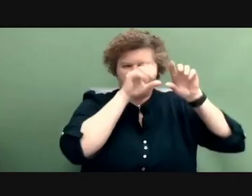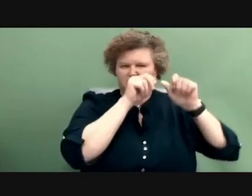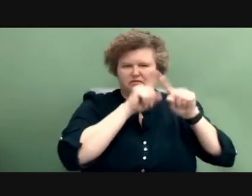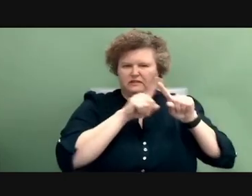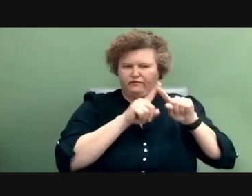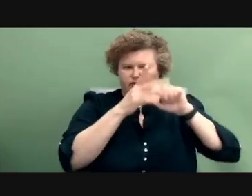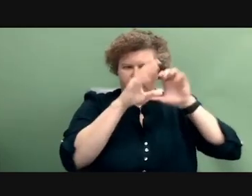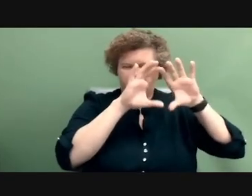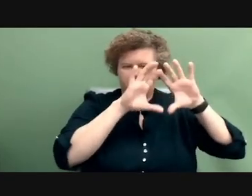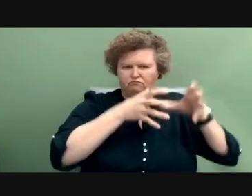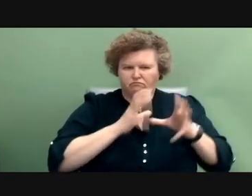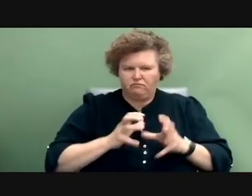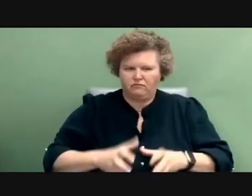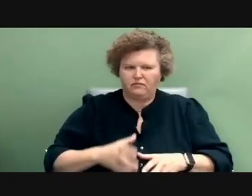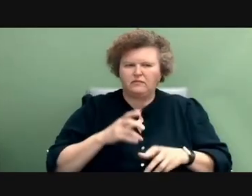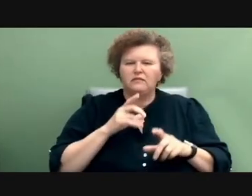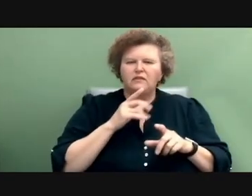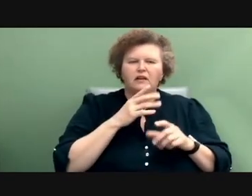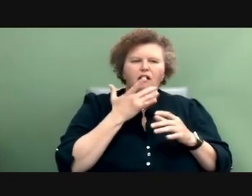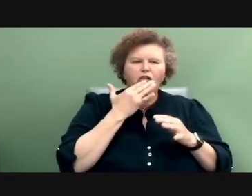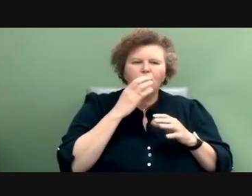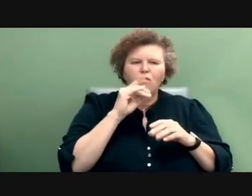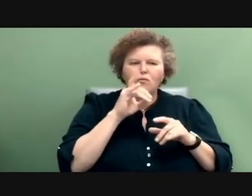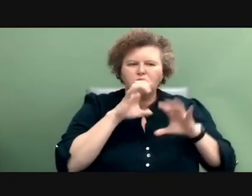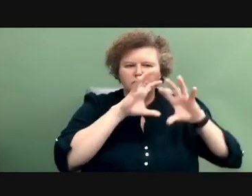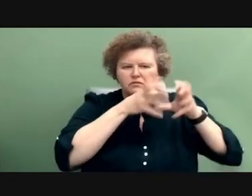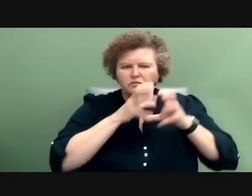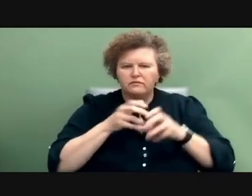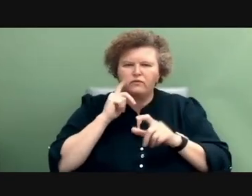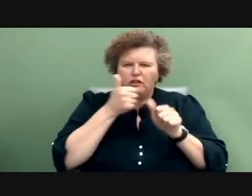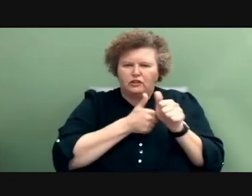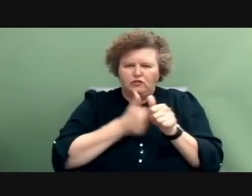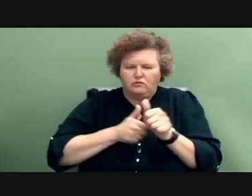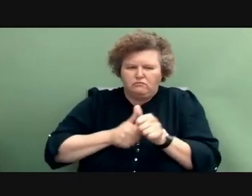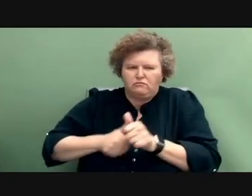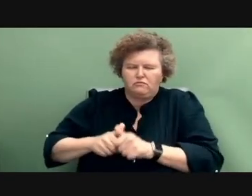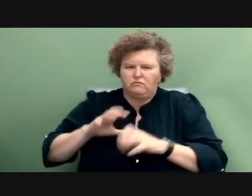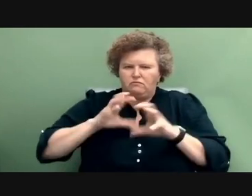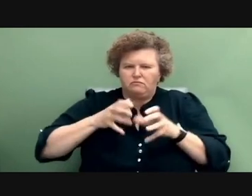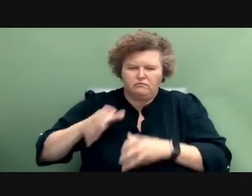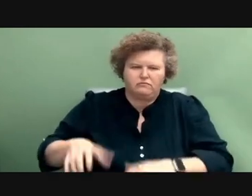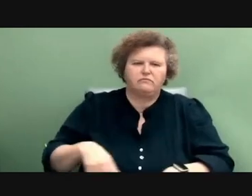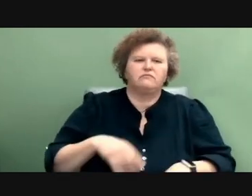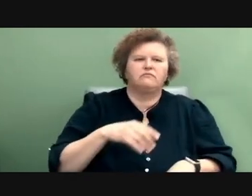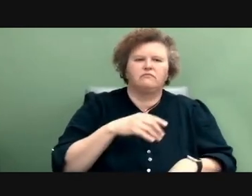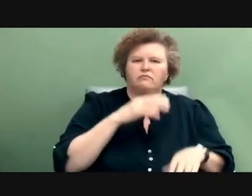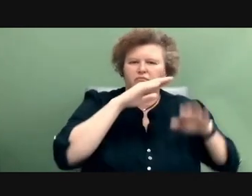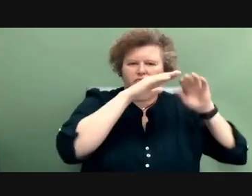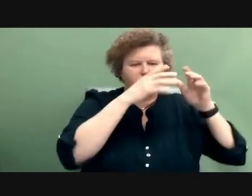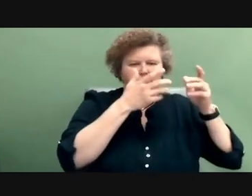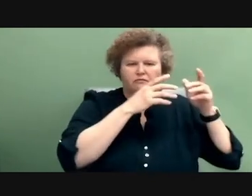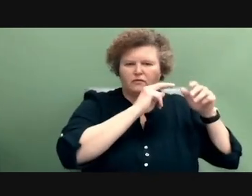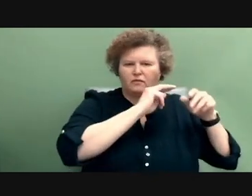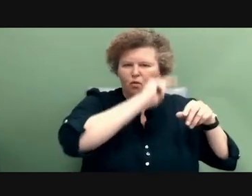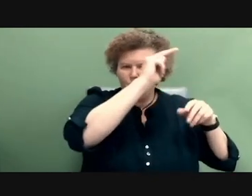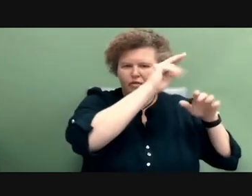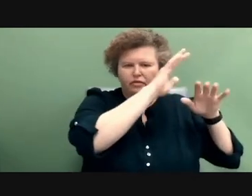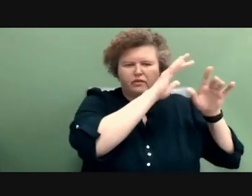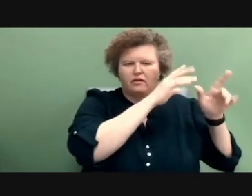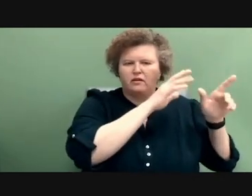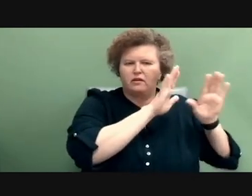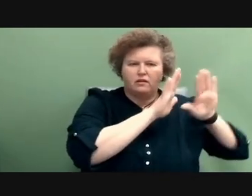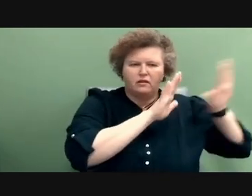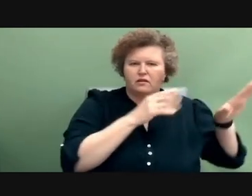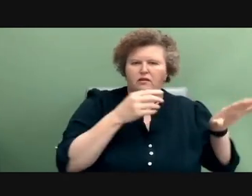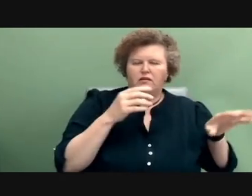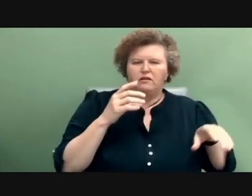that are available in the different categories here, and you can see how they're color-coded on the map and to be able to easily follow. There's